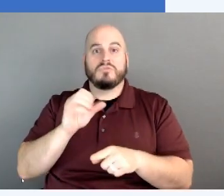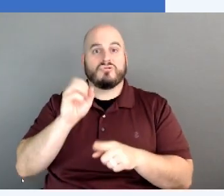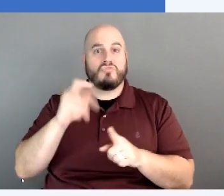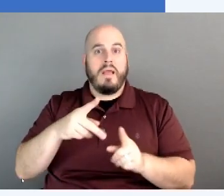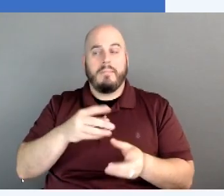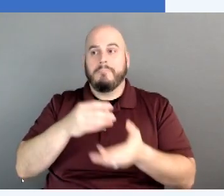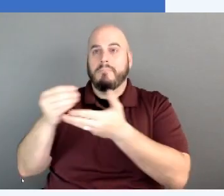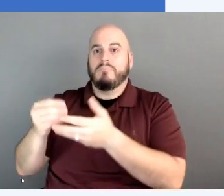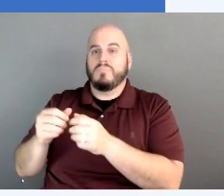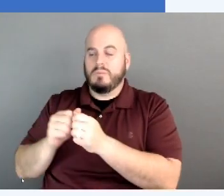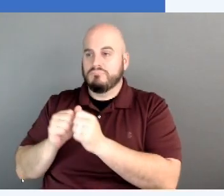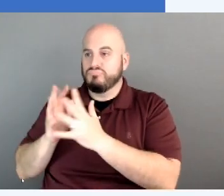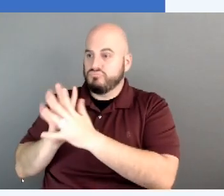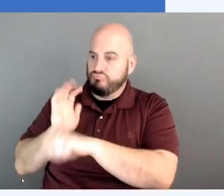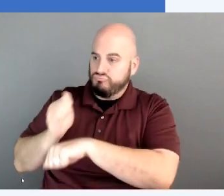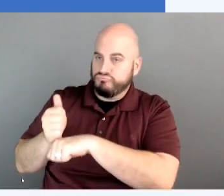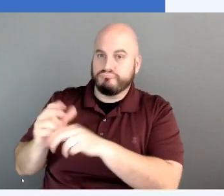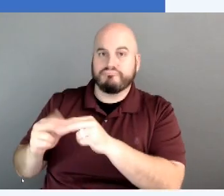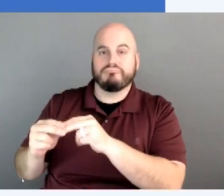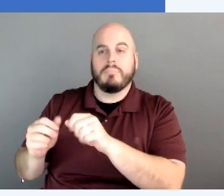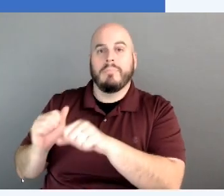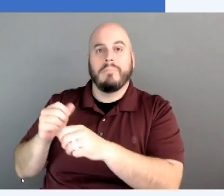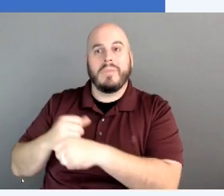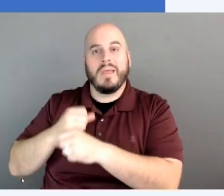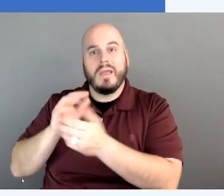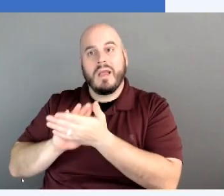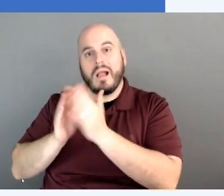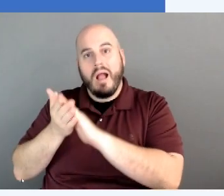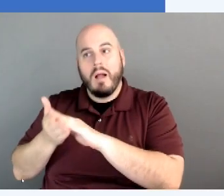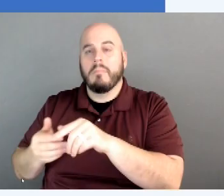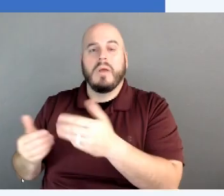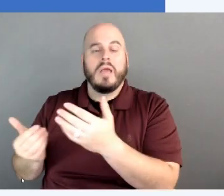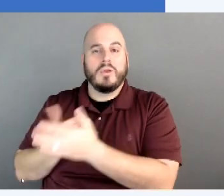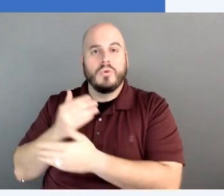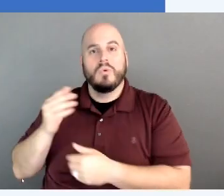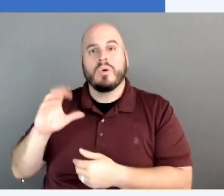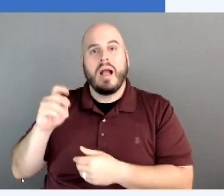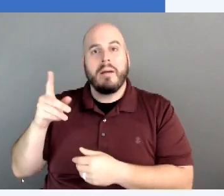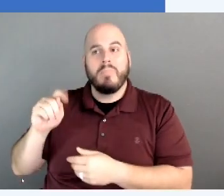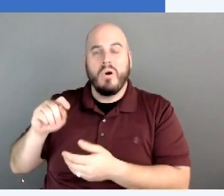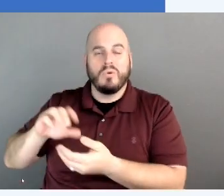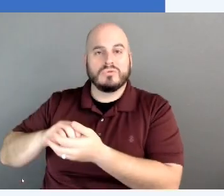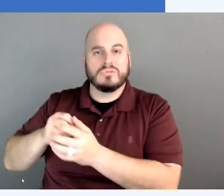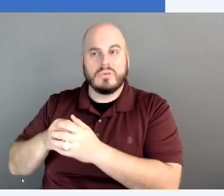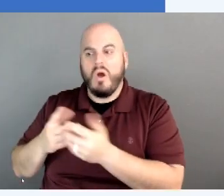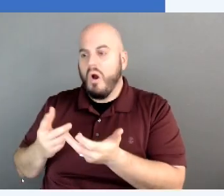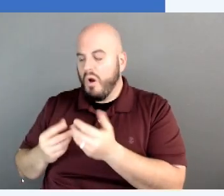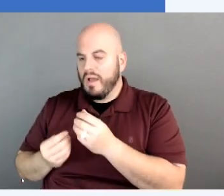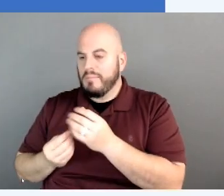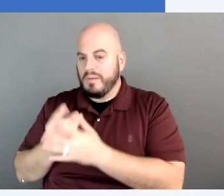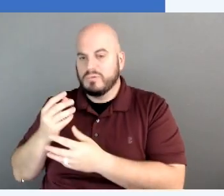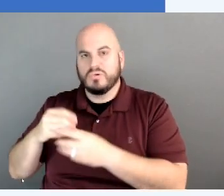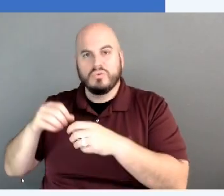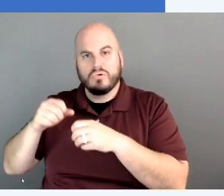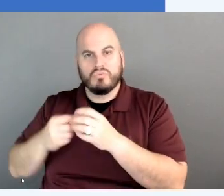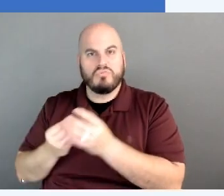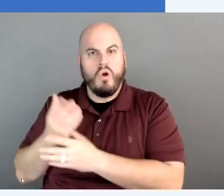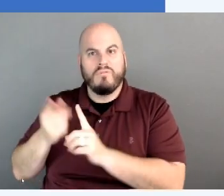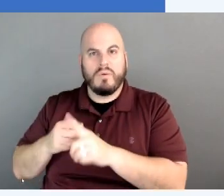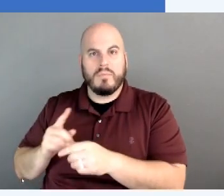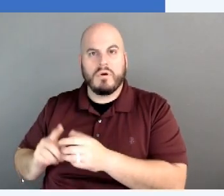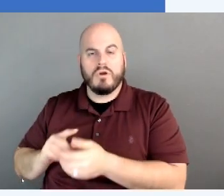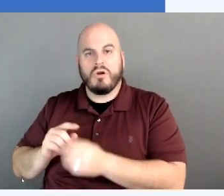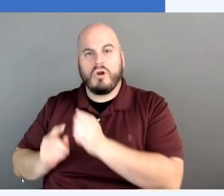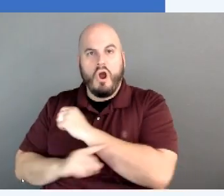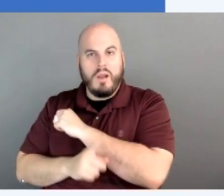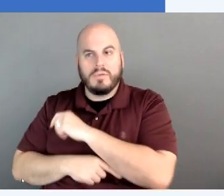site, actually, for students and classes to be able to compost. So kind of bringing that sustainability culture to the campus. And then this is another